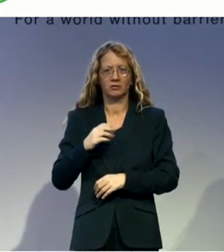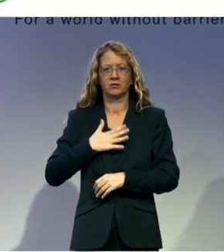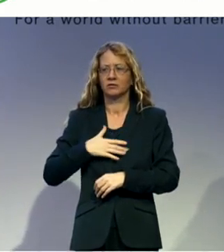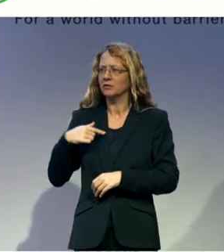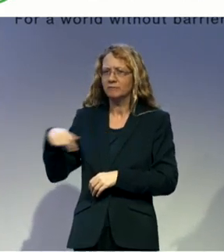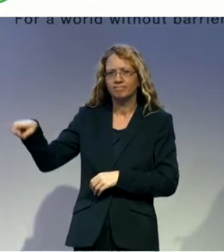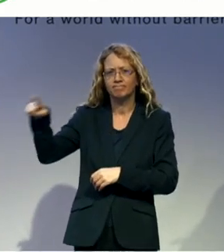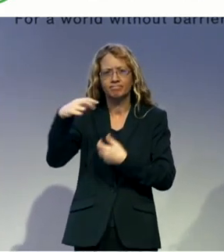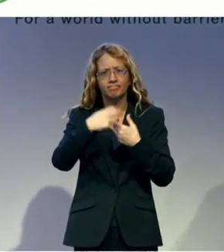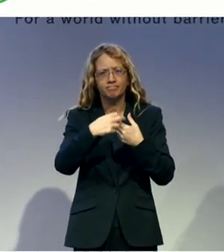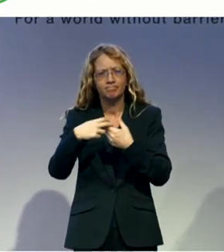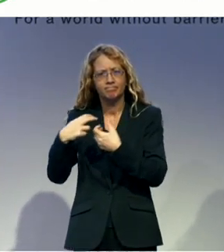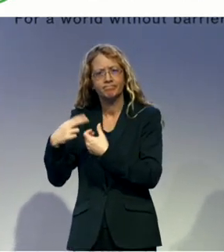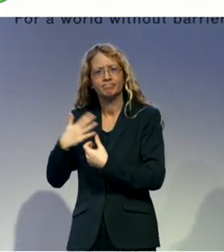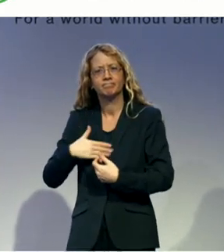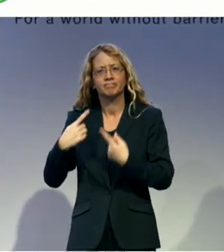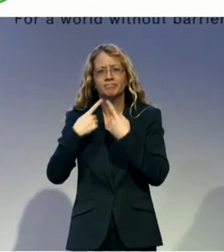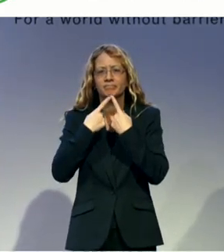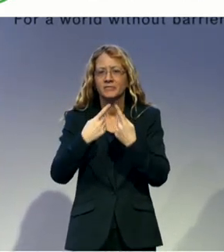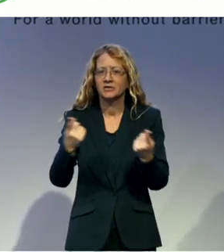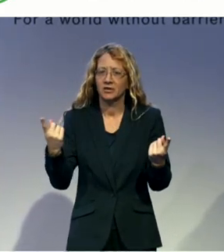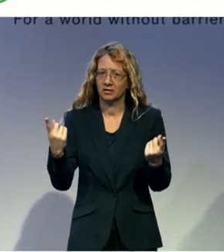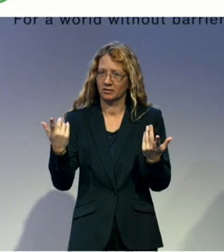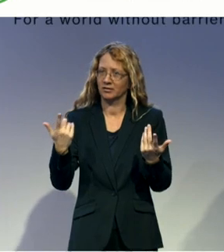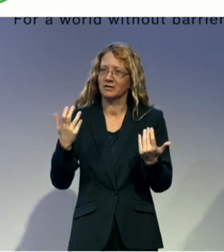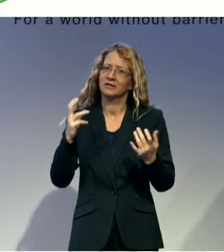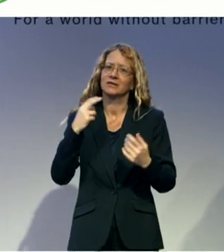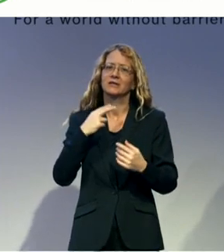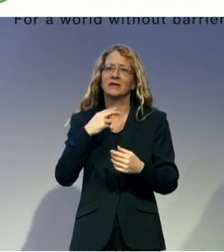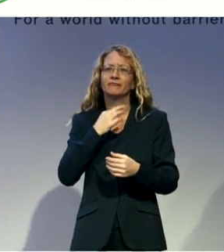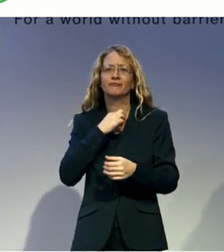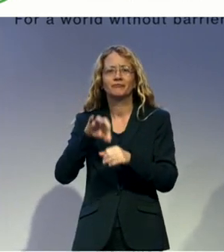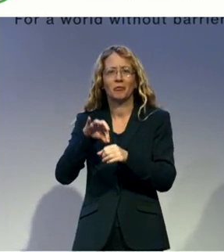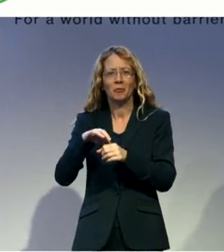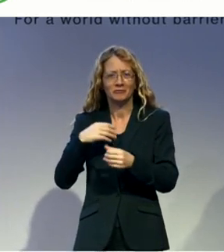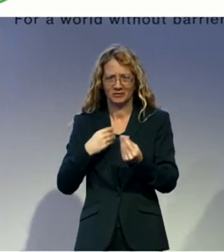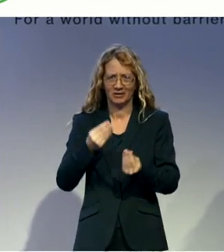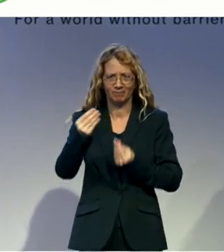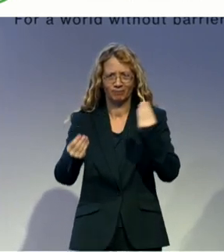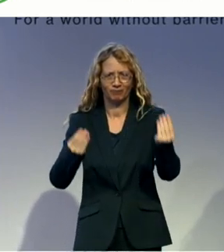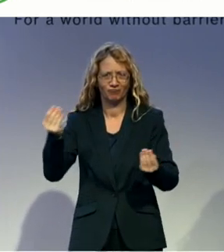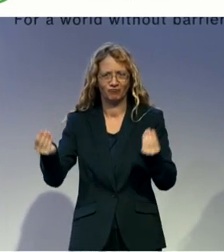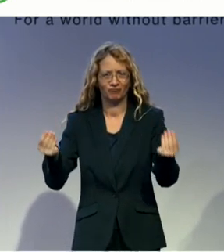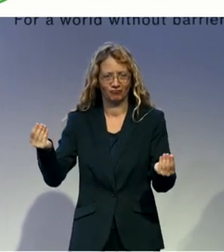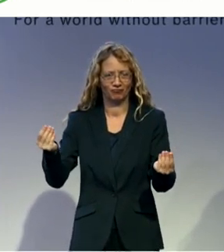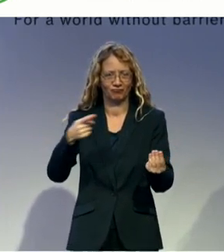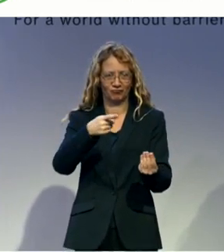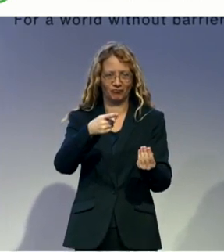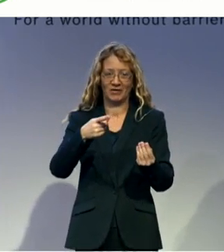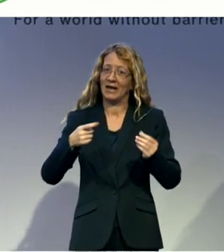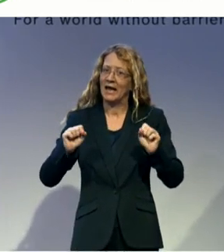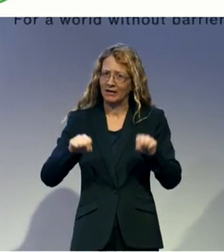together. Enable Scotland is the leading organisation working towards an equal society for every person who has a